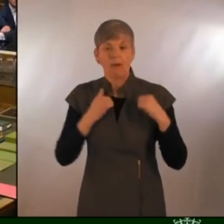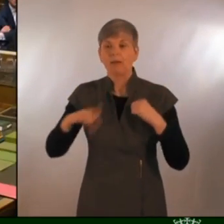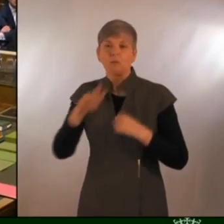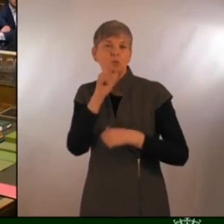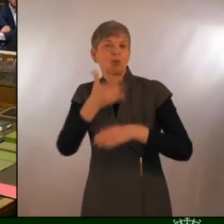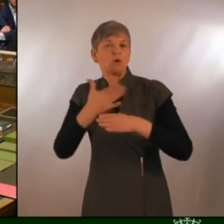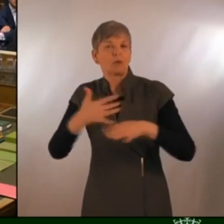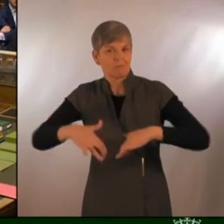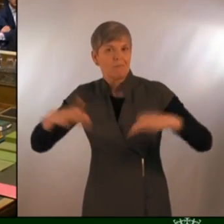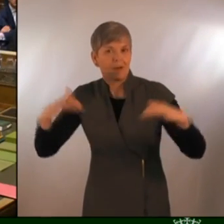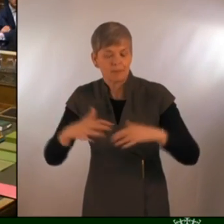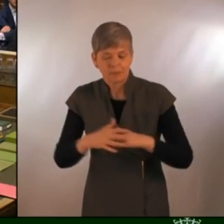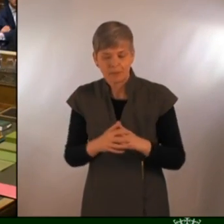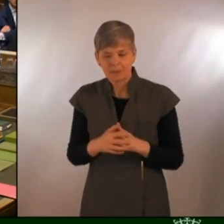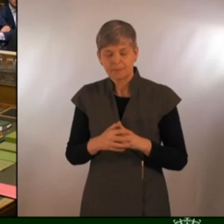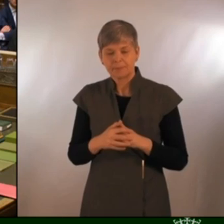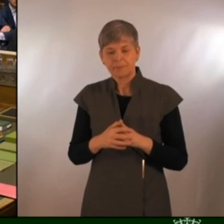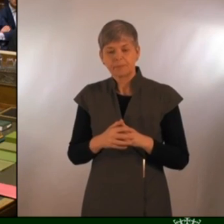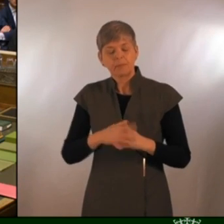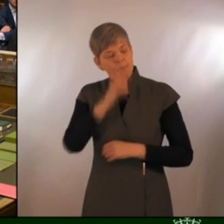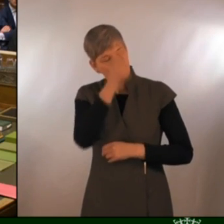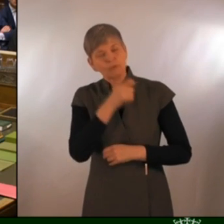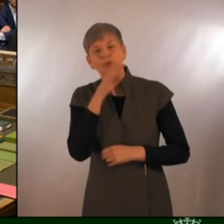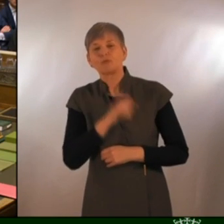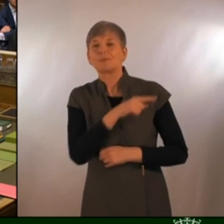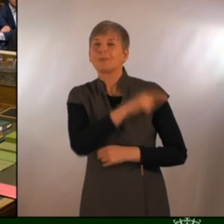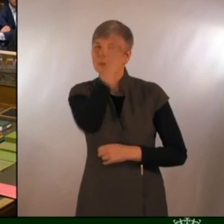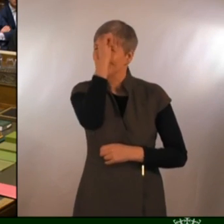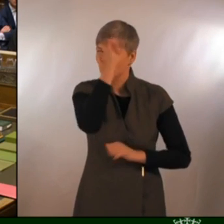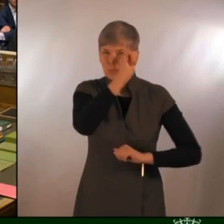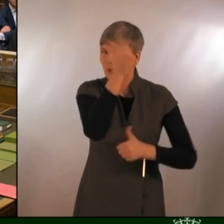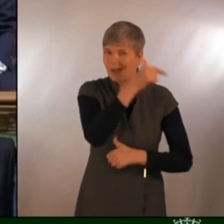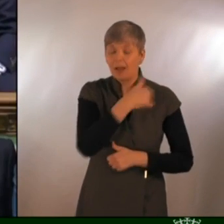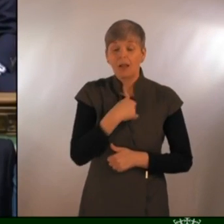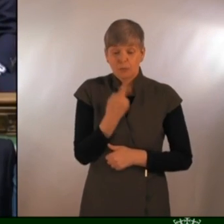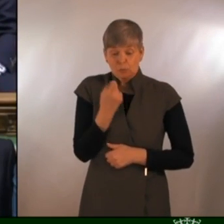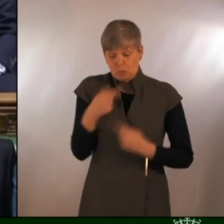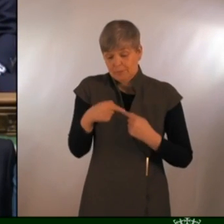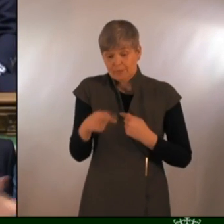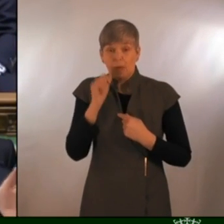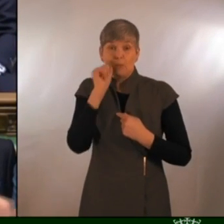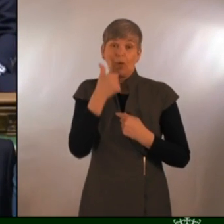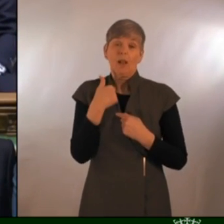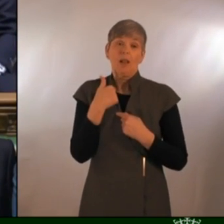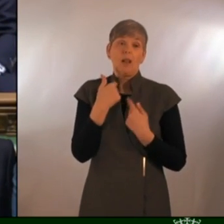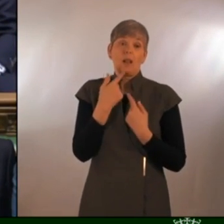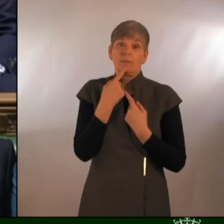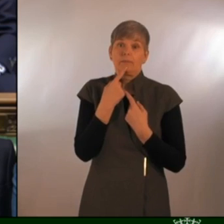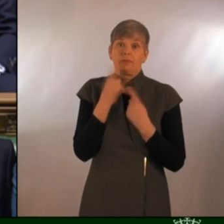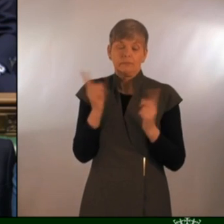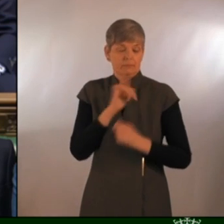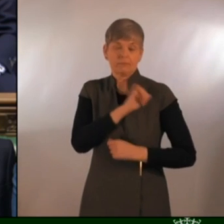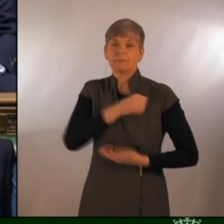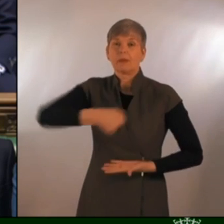And as the right honourable gentleman knows, in just a few minutes we will be hearing from my right honourable